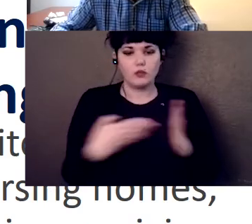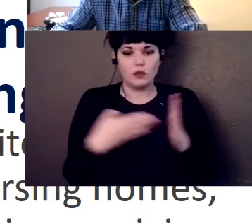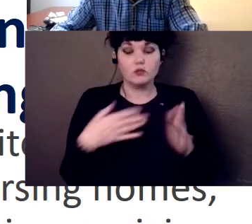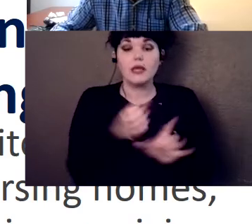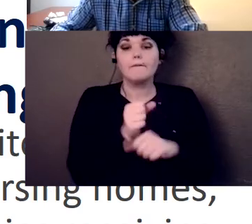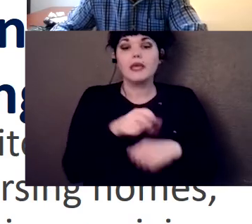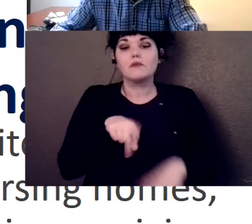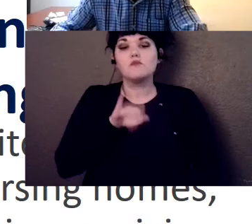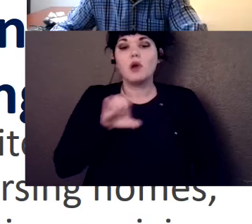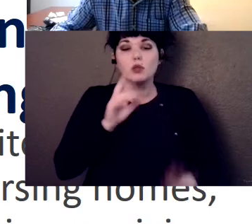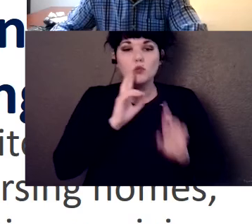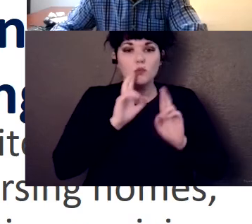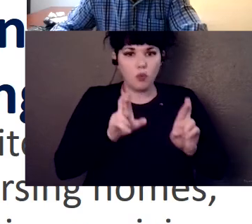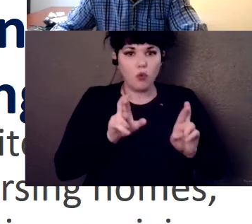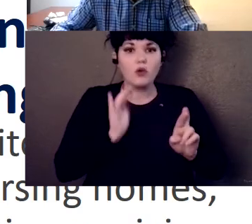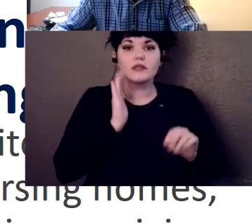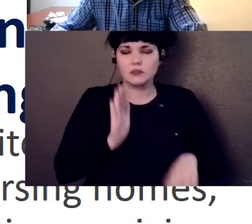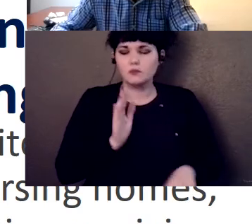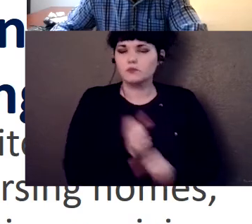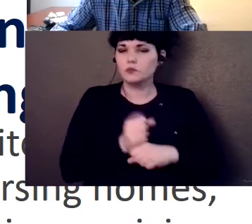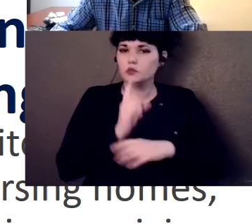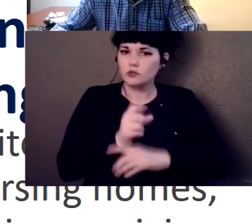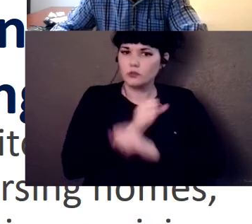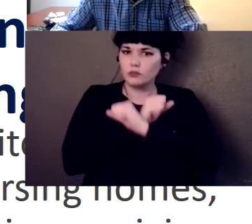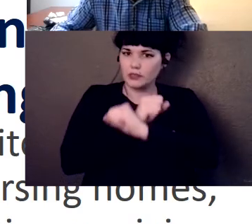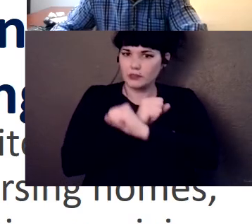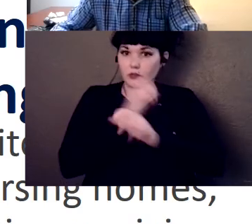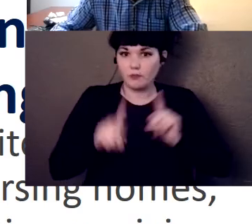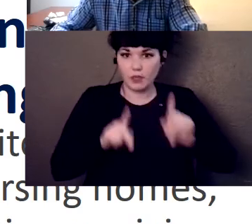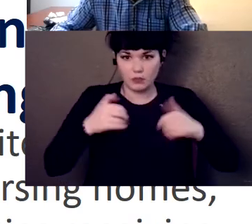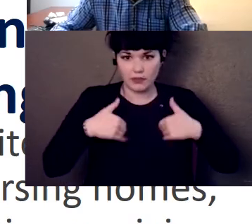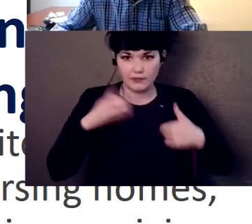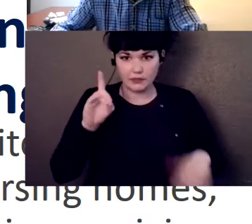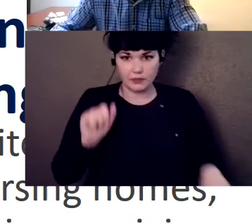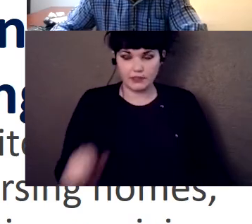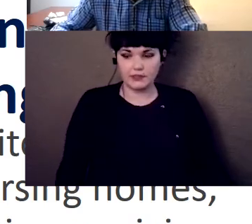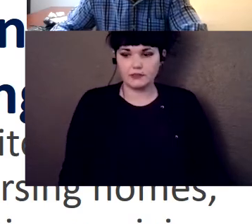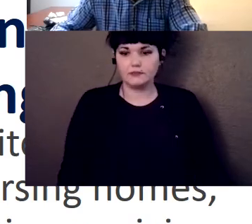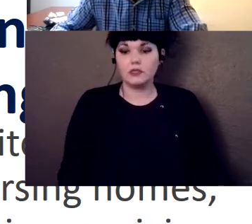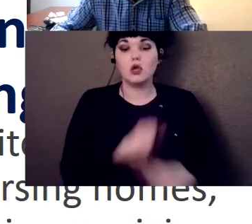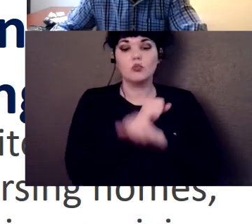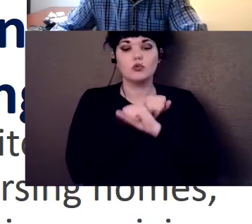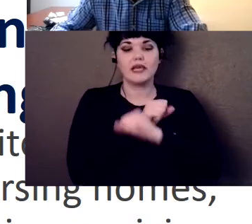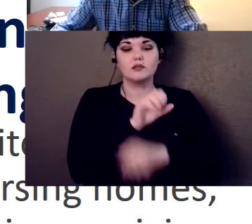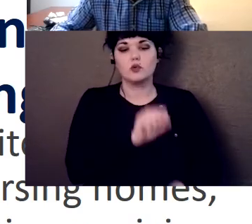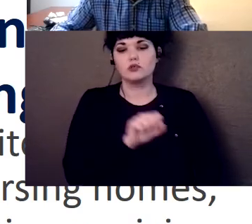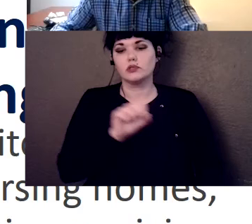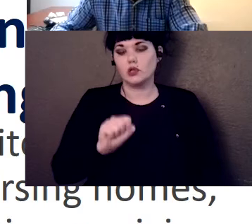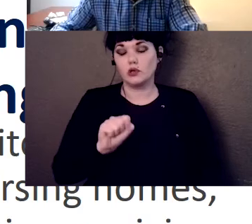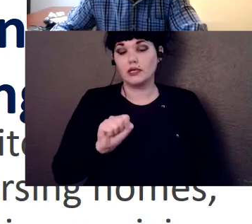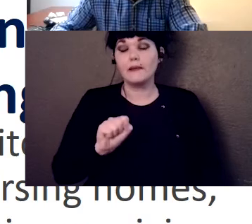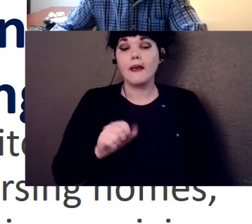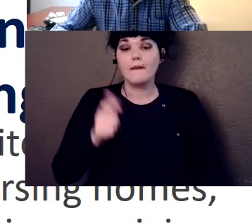appropriate advocacy to ensure the protection of individuals in those facilities. Protect Social Security beneficiaries